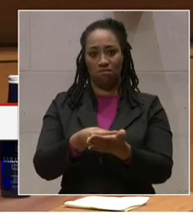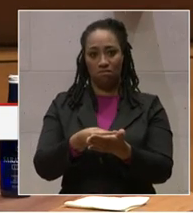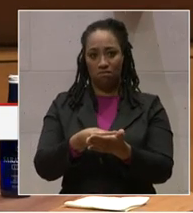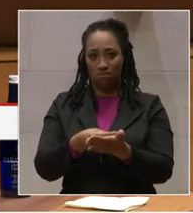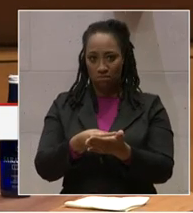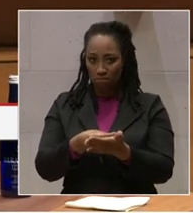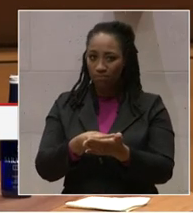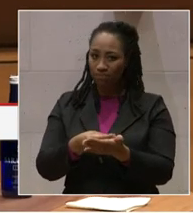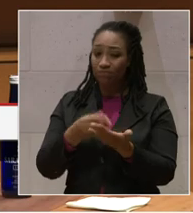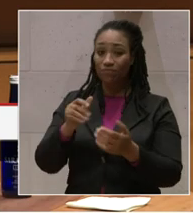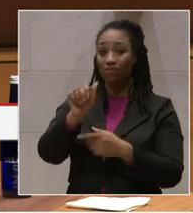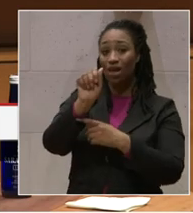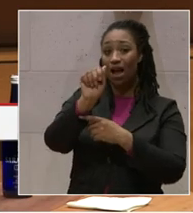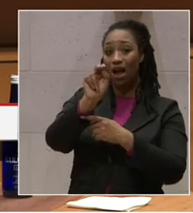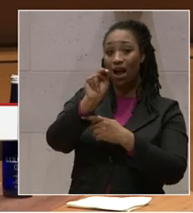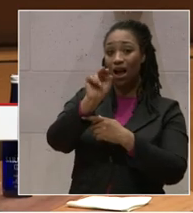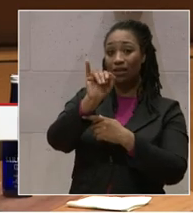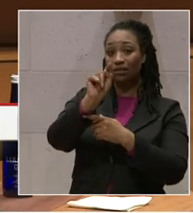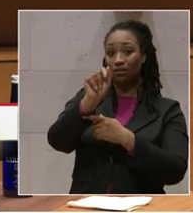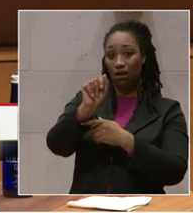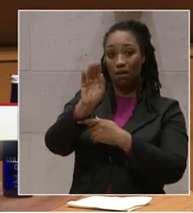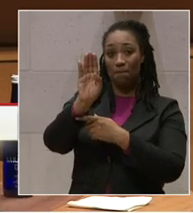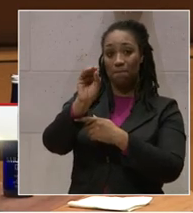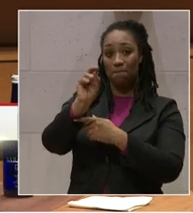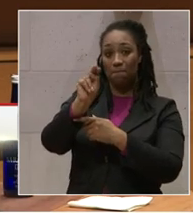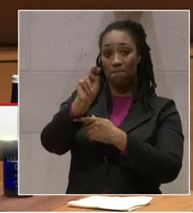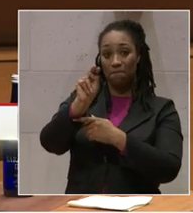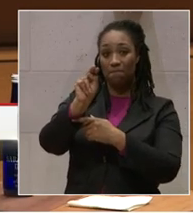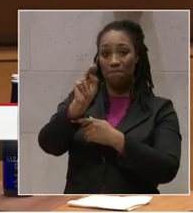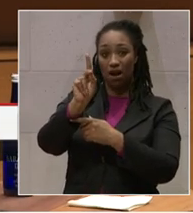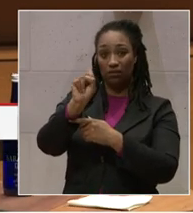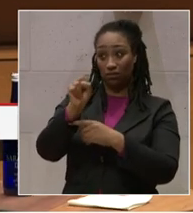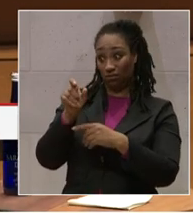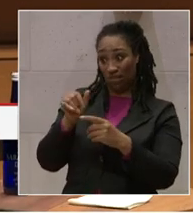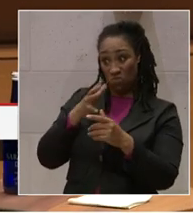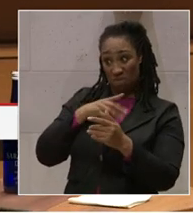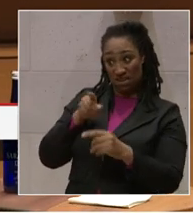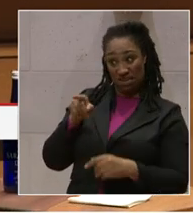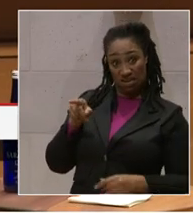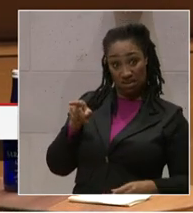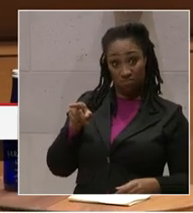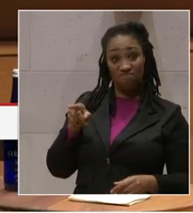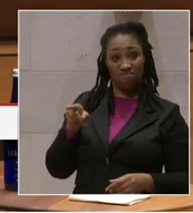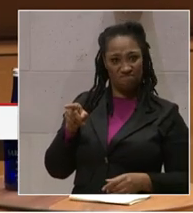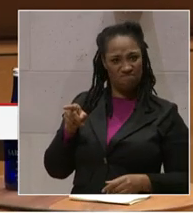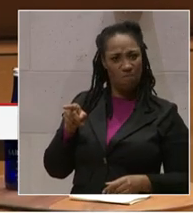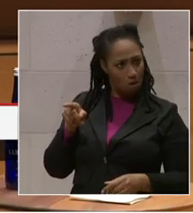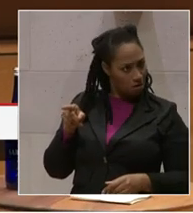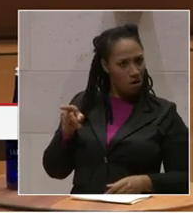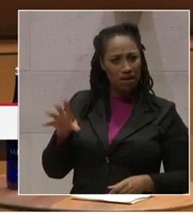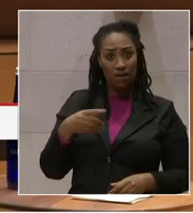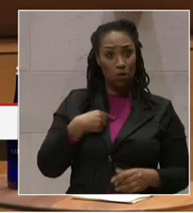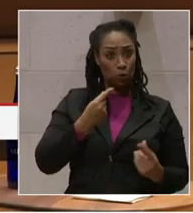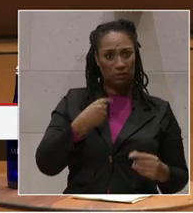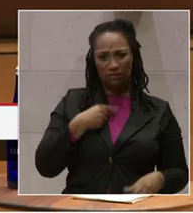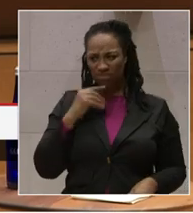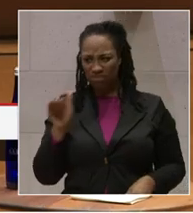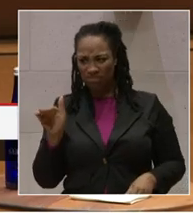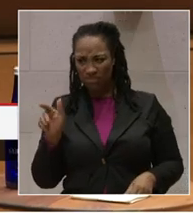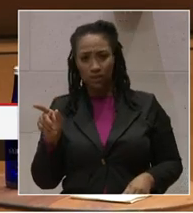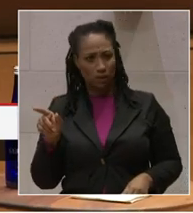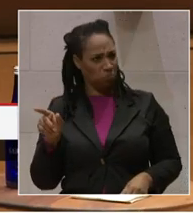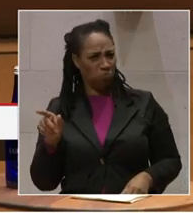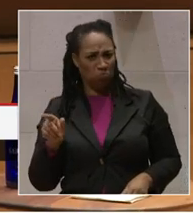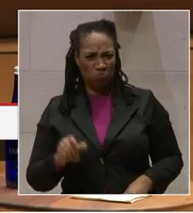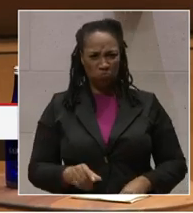She deserves a lot of credit for when I sent down $100 million. I would meet with her and I would explain to her why it was